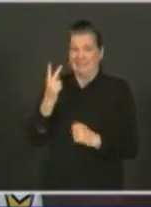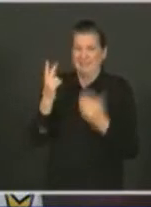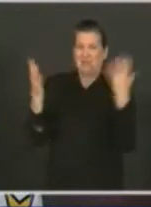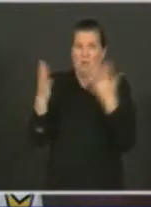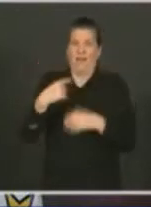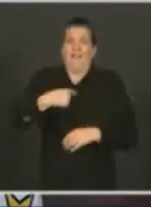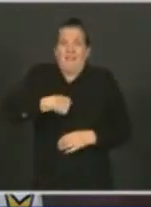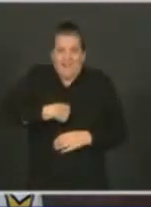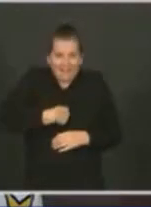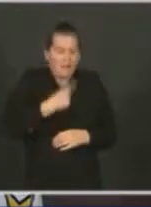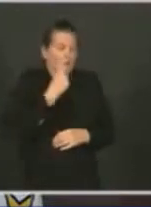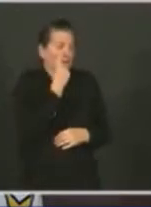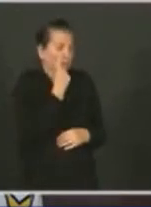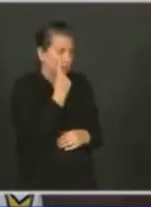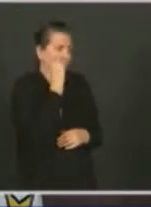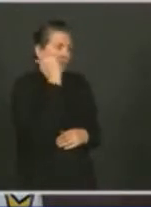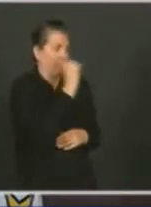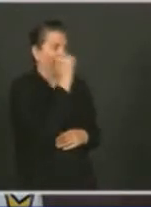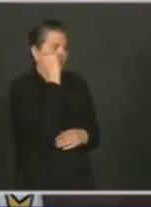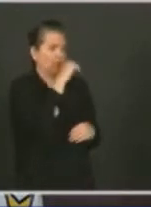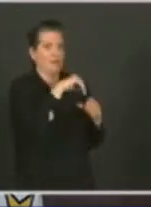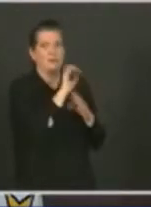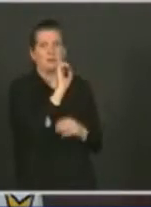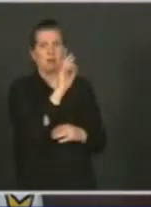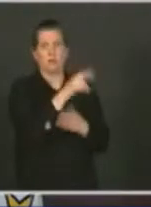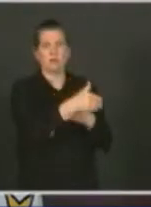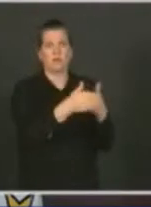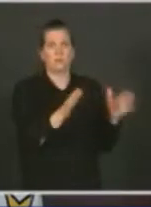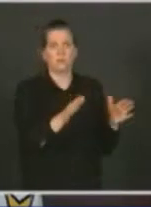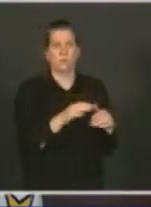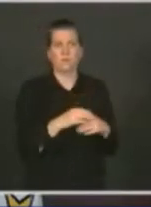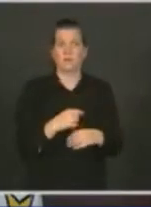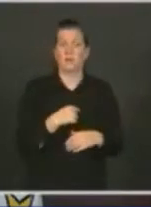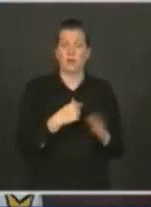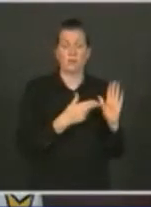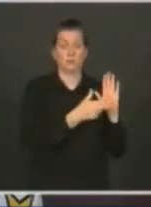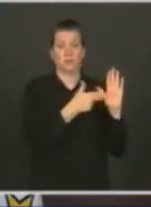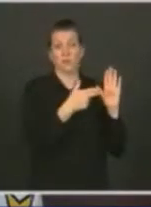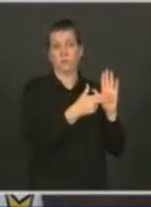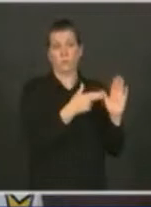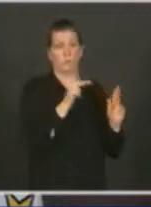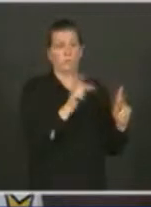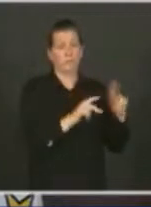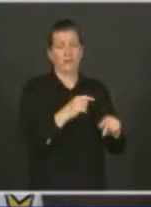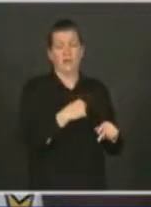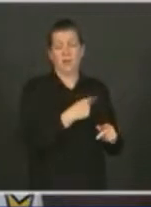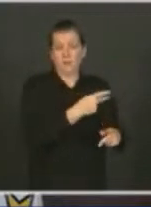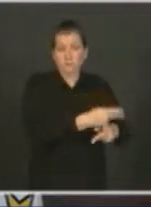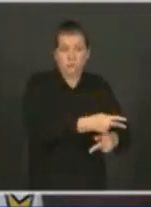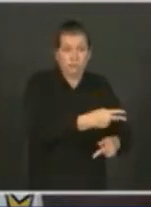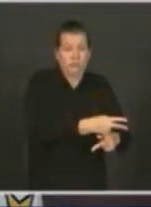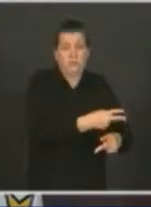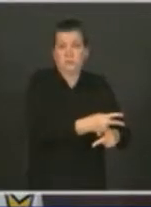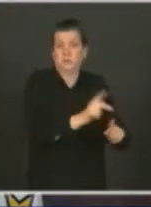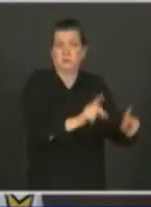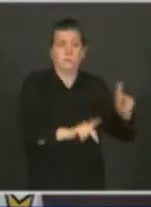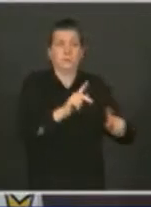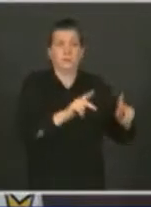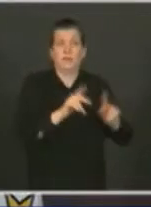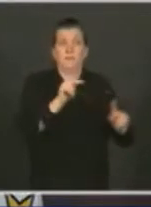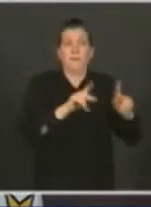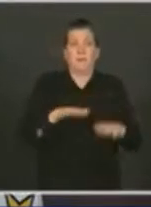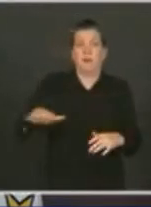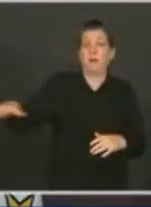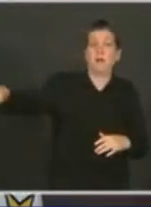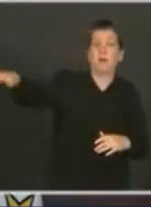department diagnosing people with this disease, trying to save the life of people with disease, trying to treat a disease for which there is no cure, and feel how futile and helpless